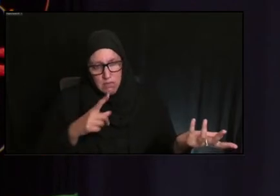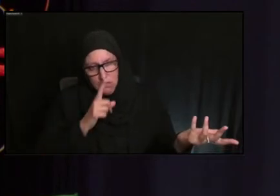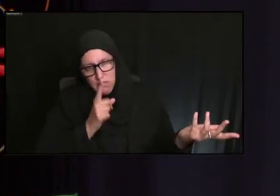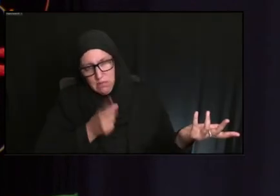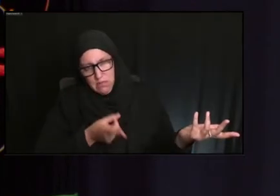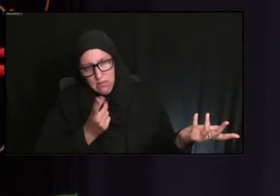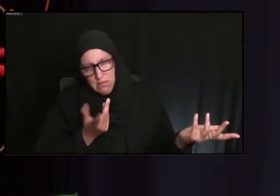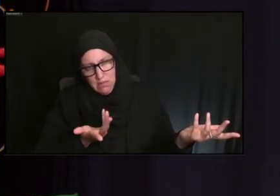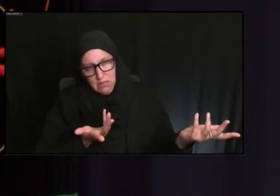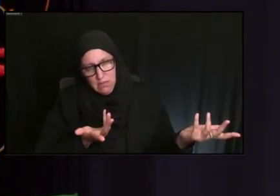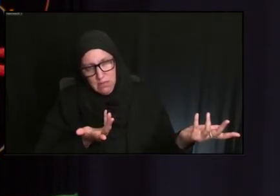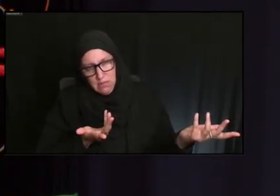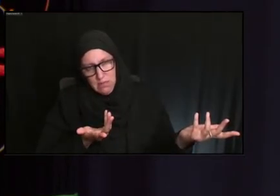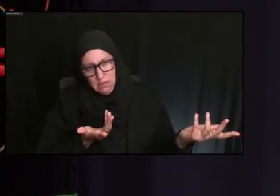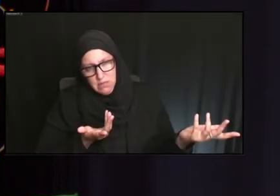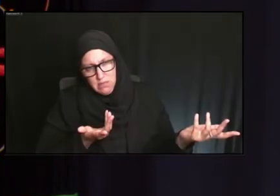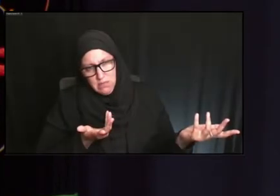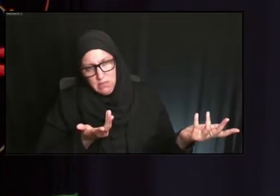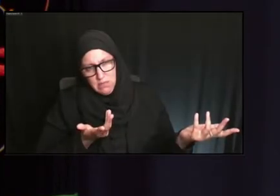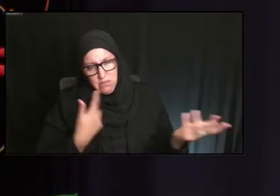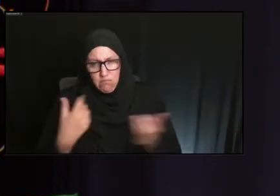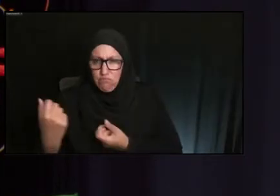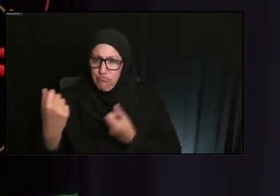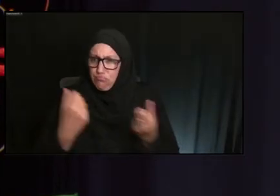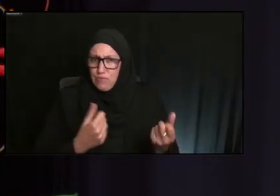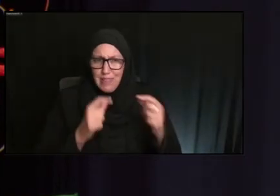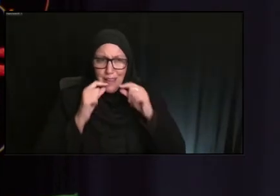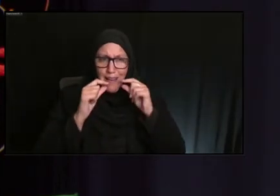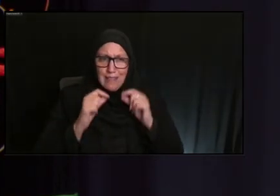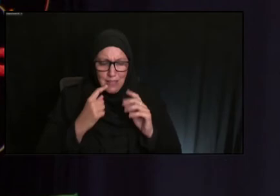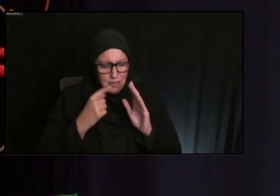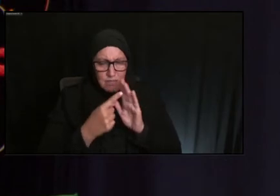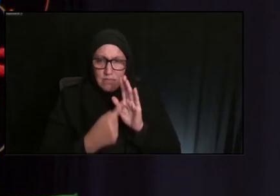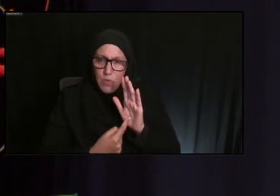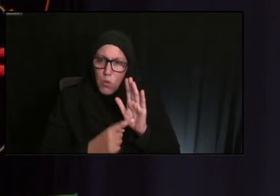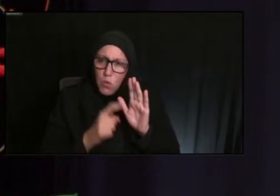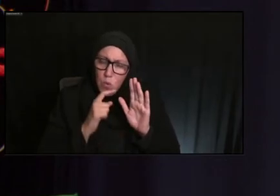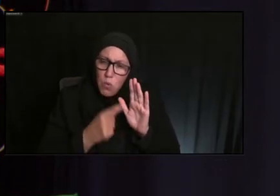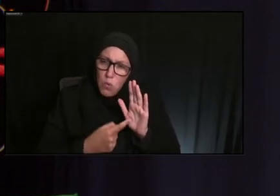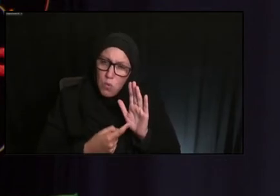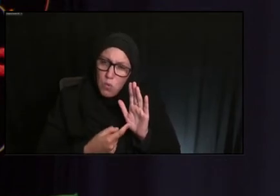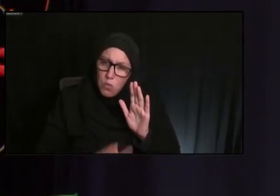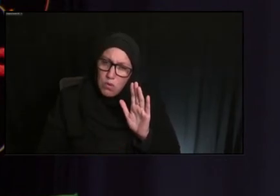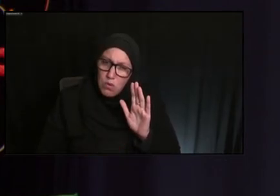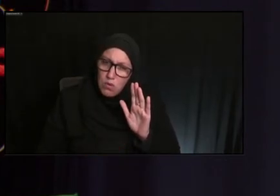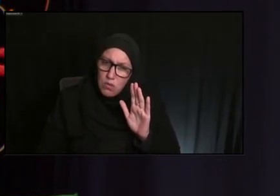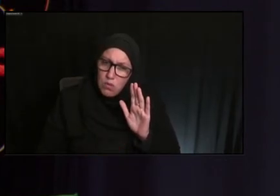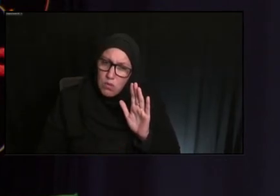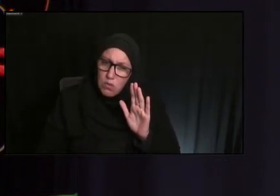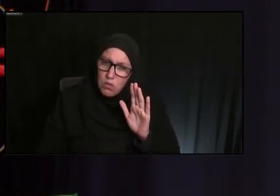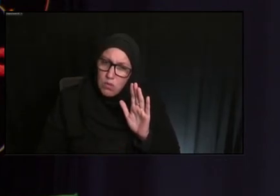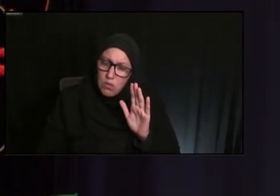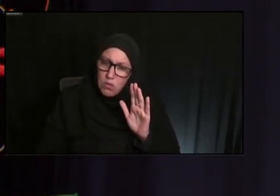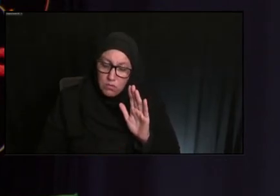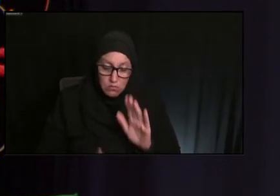a riyal from my pocket and I said, "Whose face is on this riyal? Is this not a photo?"